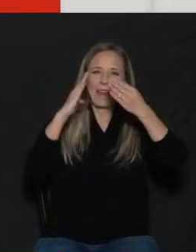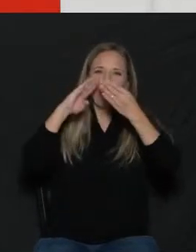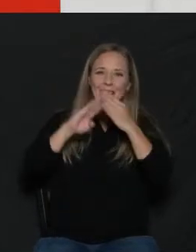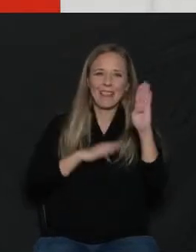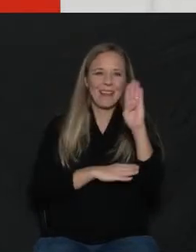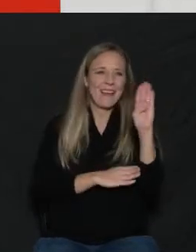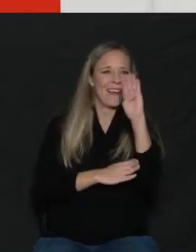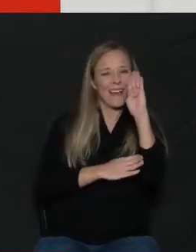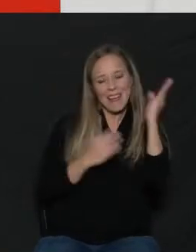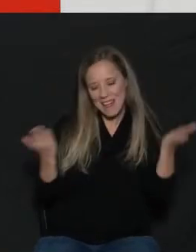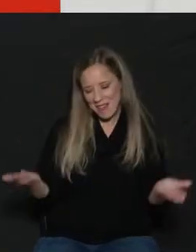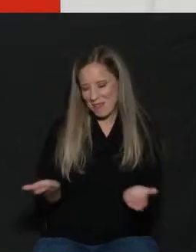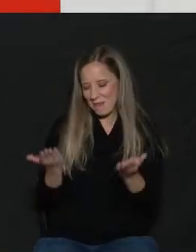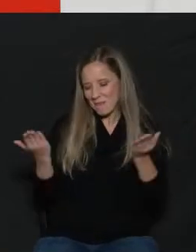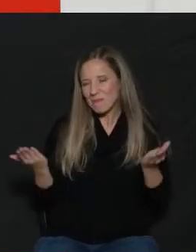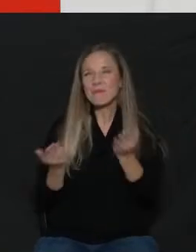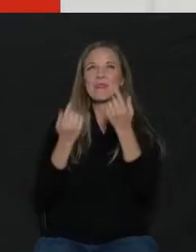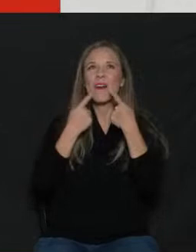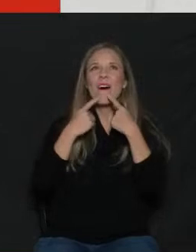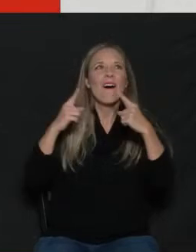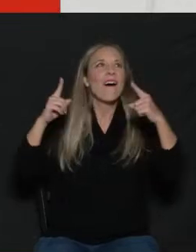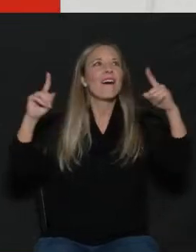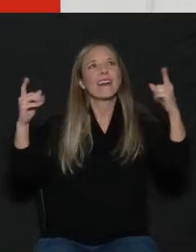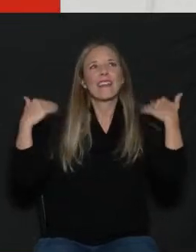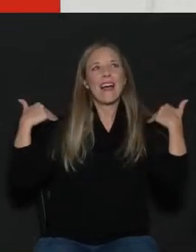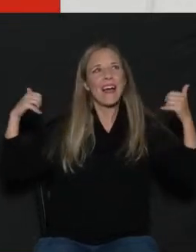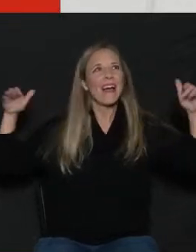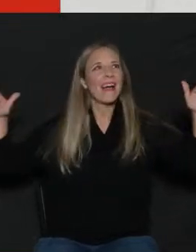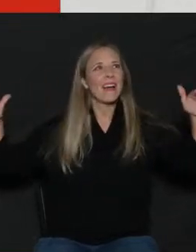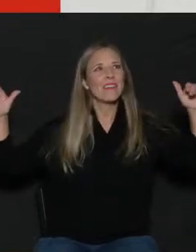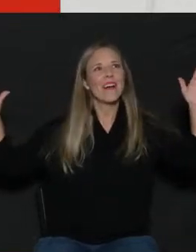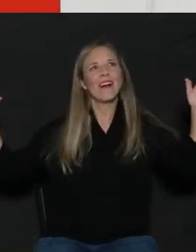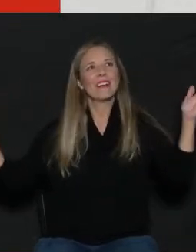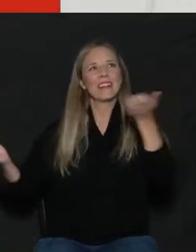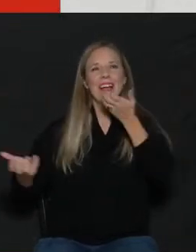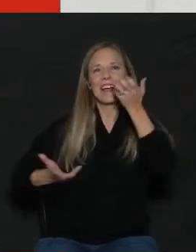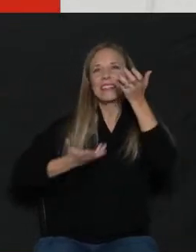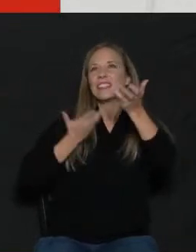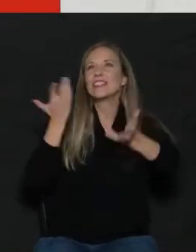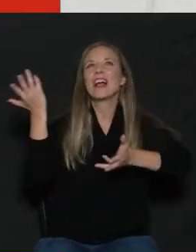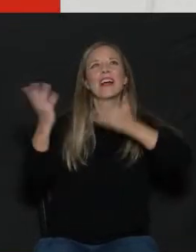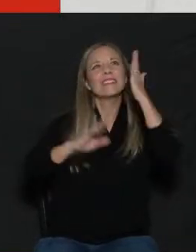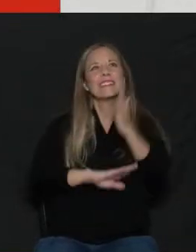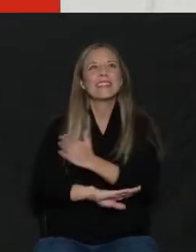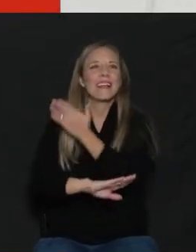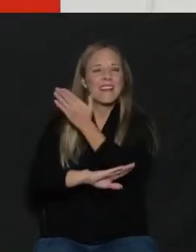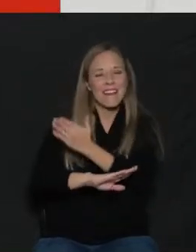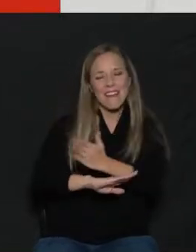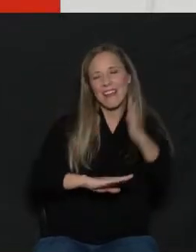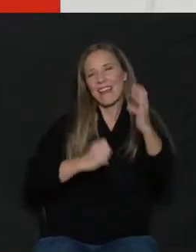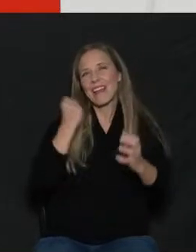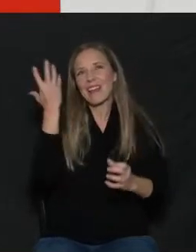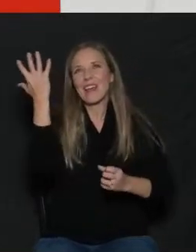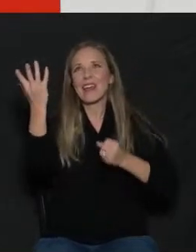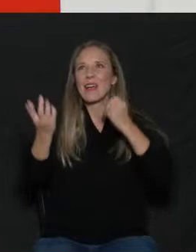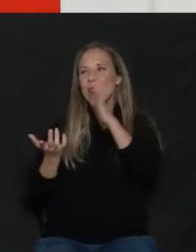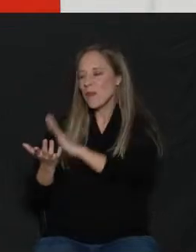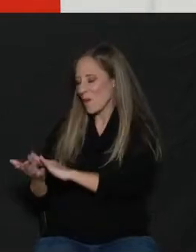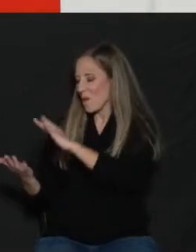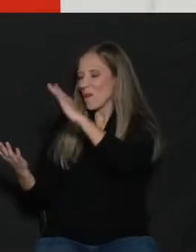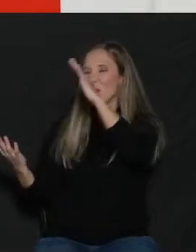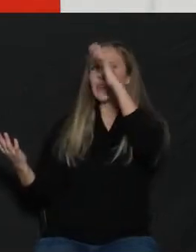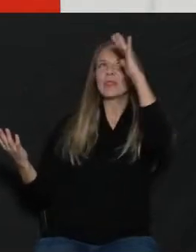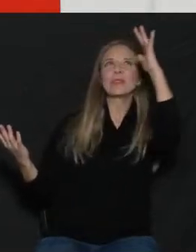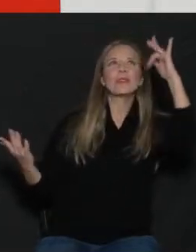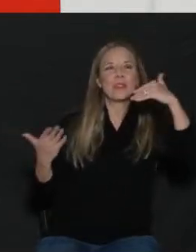in Bethlehem. Hark the herald angels sing,